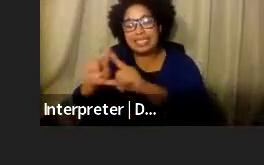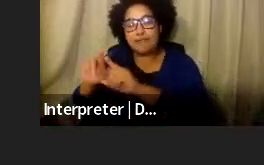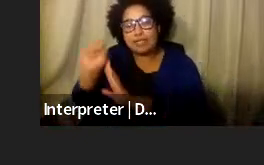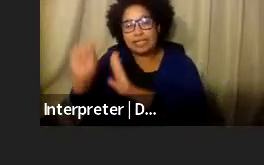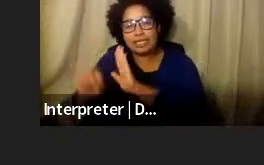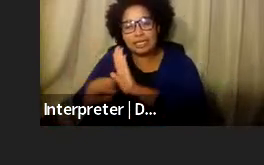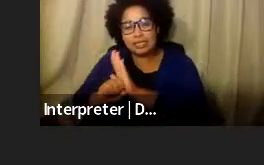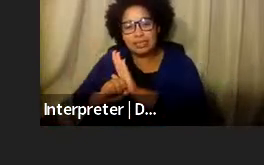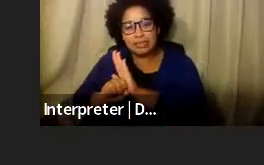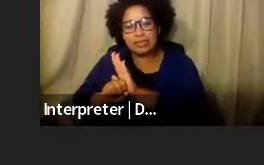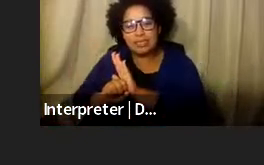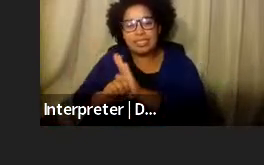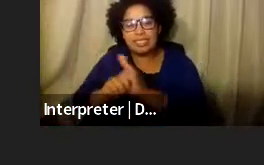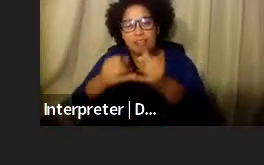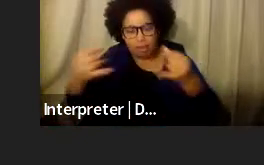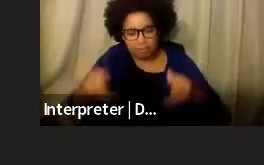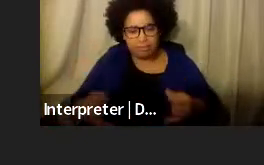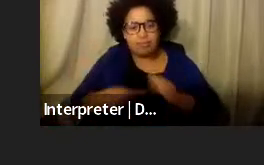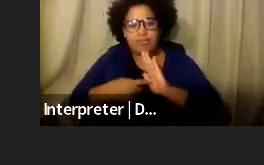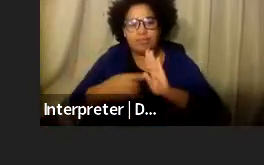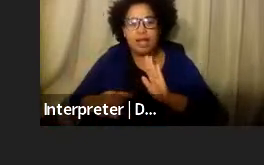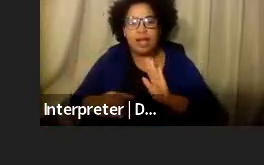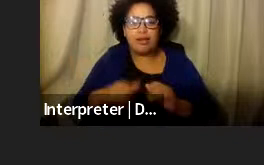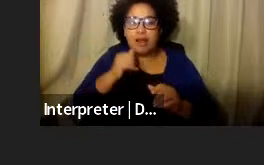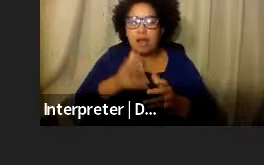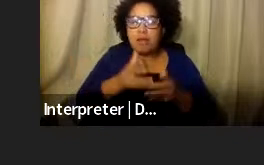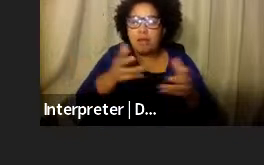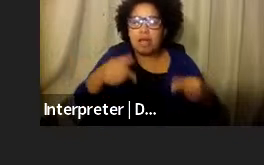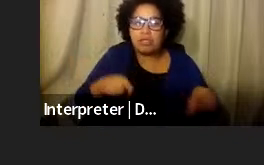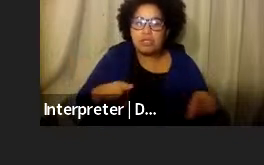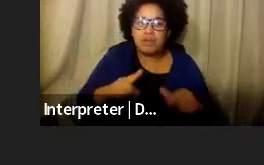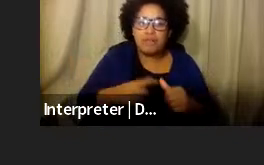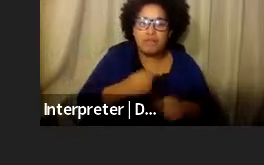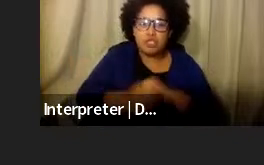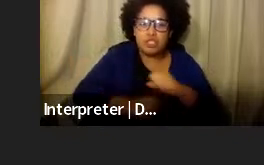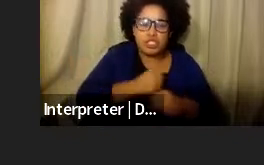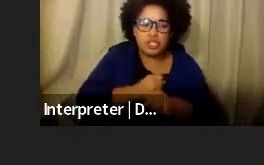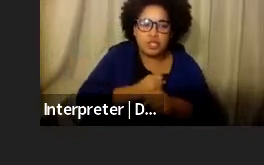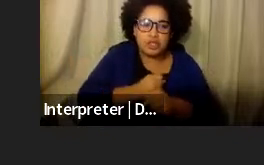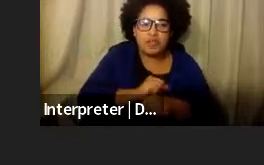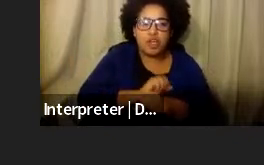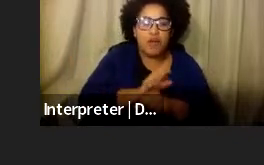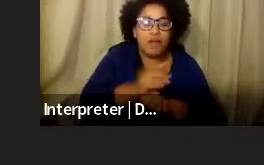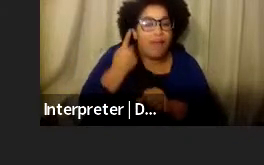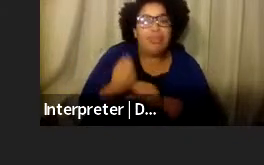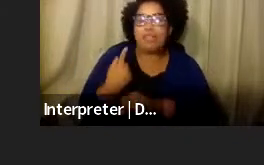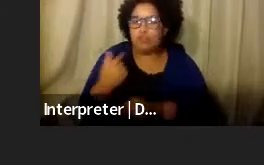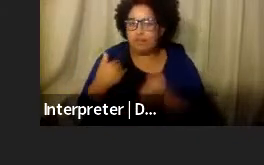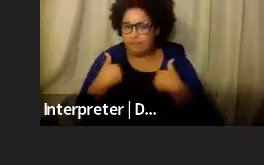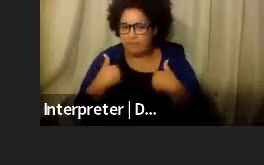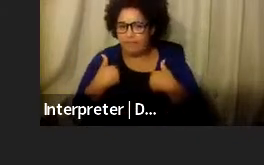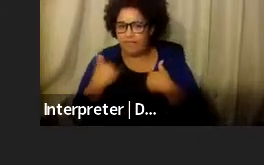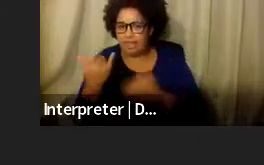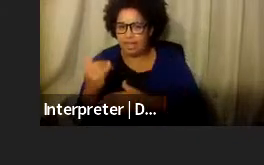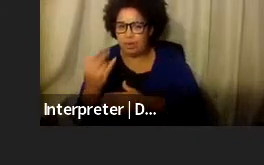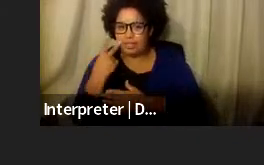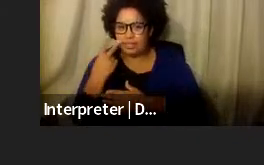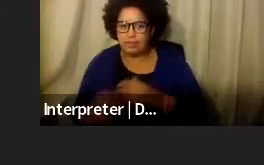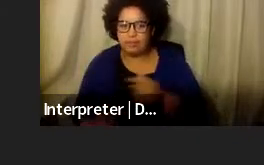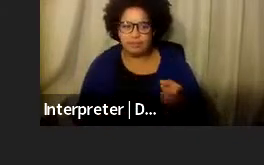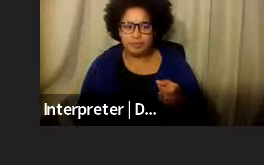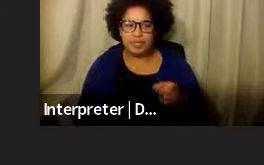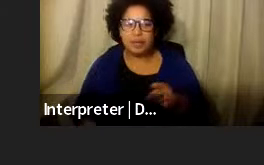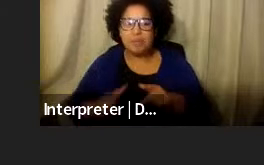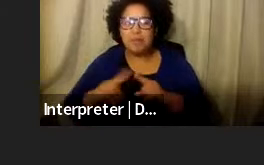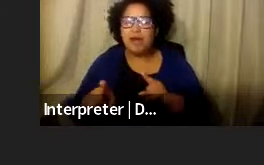RSV. There was not much RSV during the first year of COVID. There was RSV last year in the yellow, but it